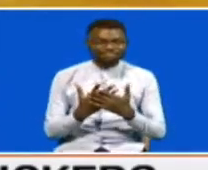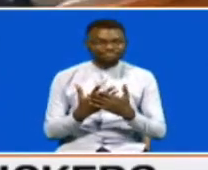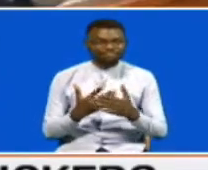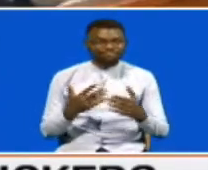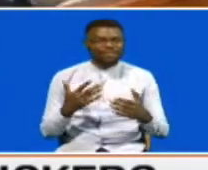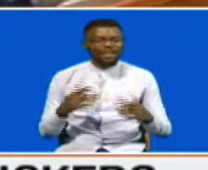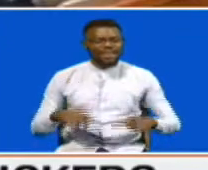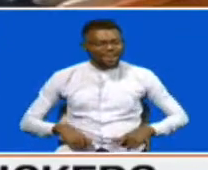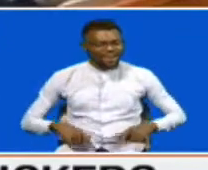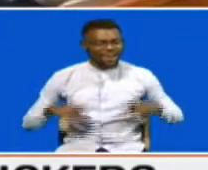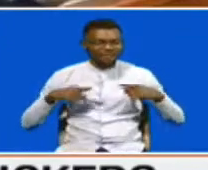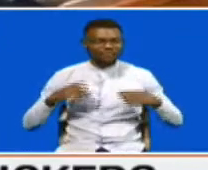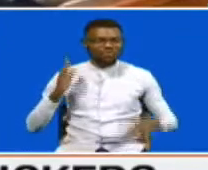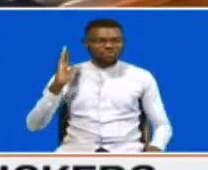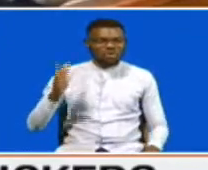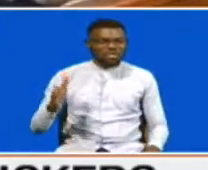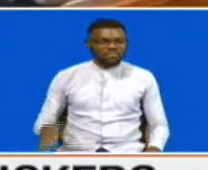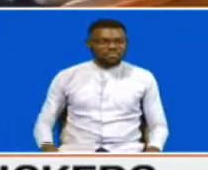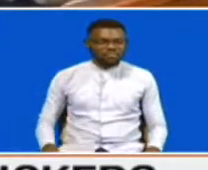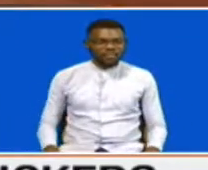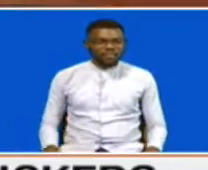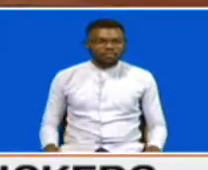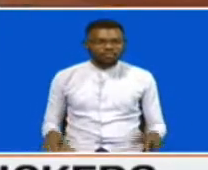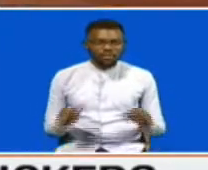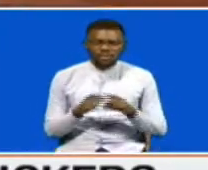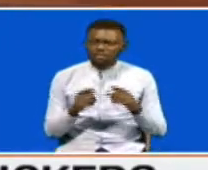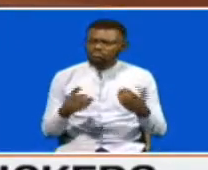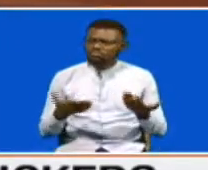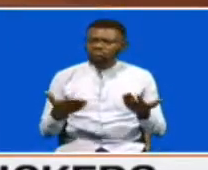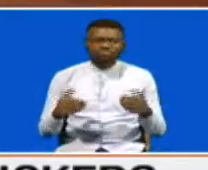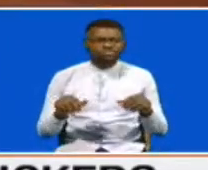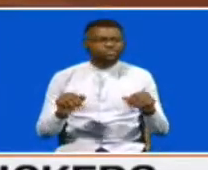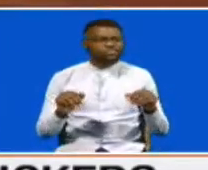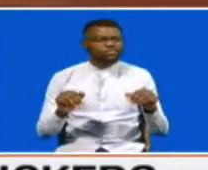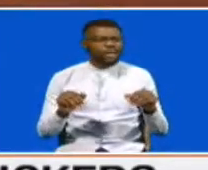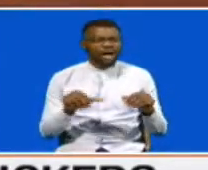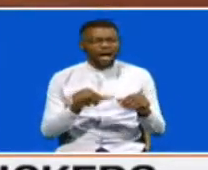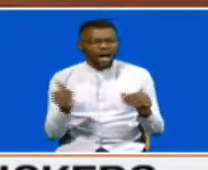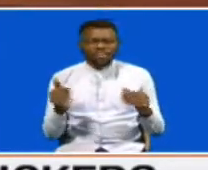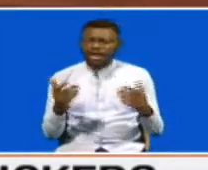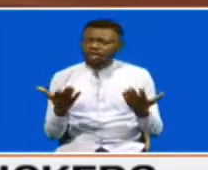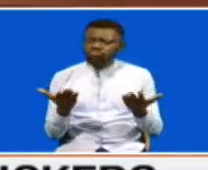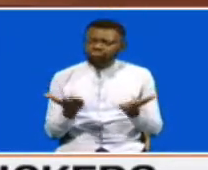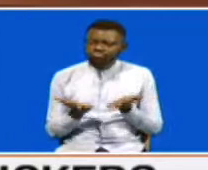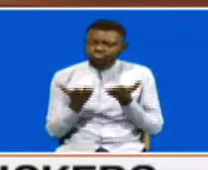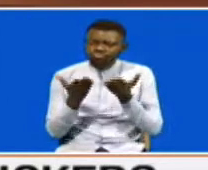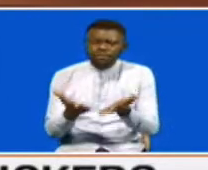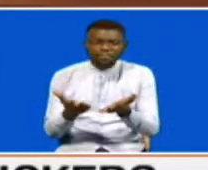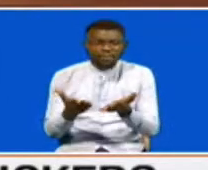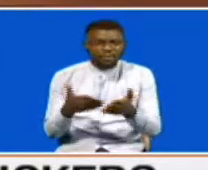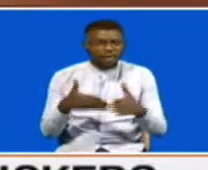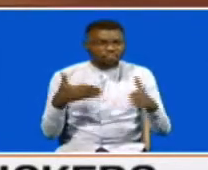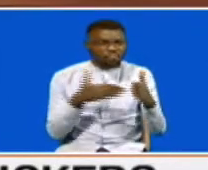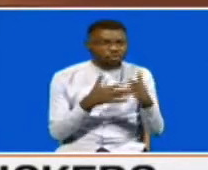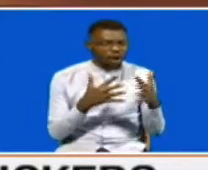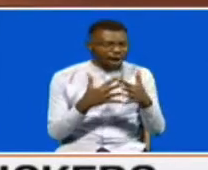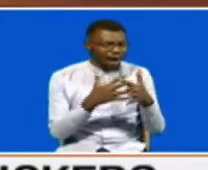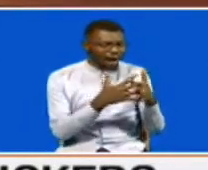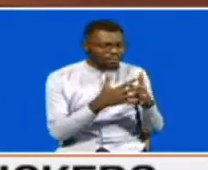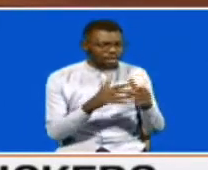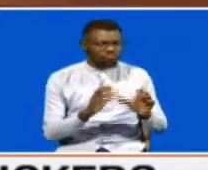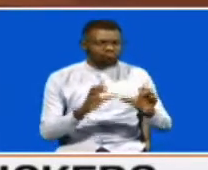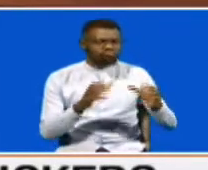life imprisonment. The said ship was intercepted in international waters of the Indian Ocean by American operatives